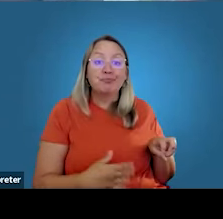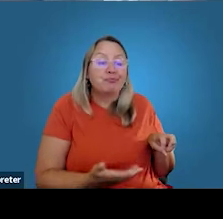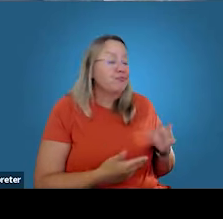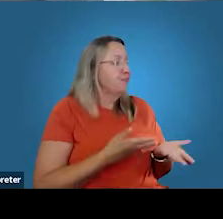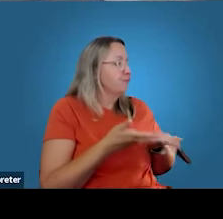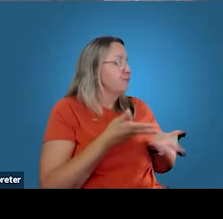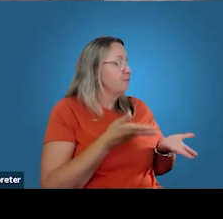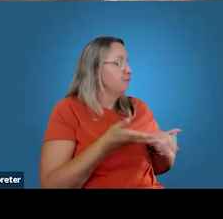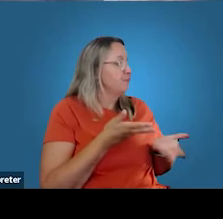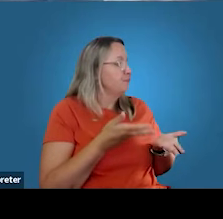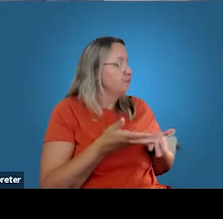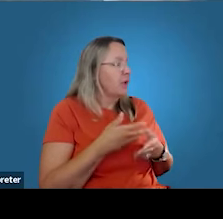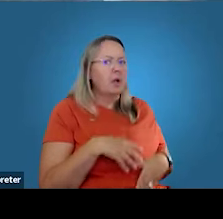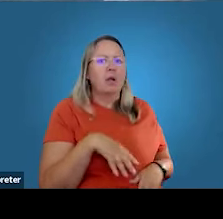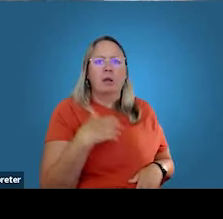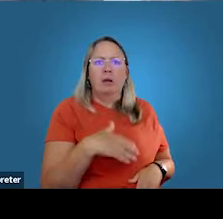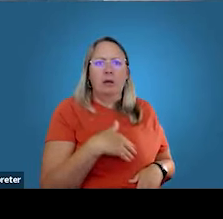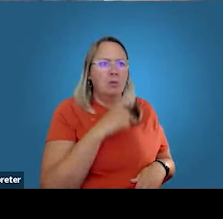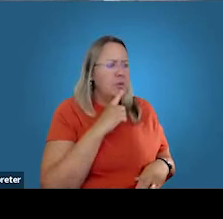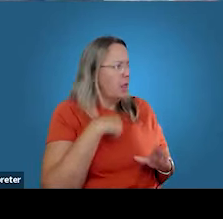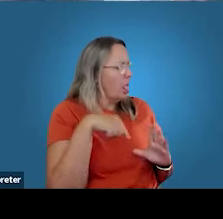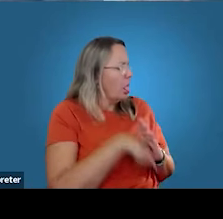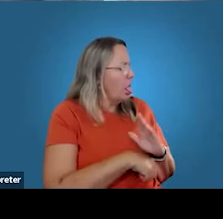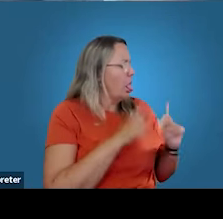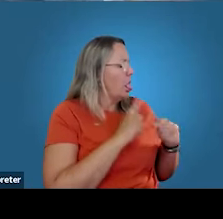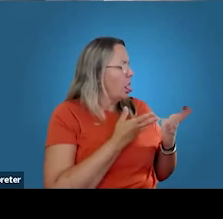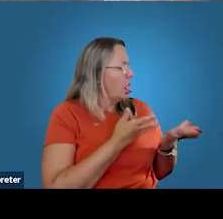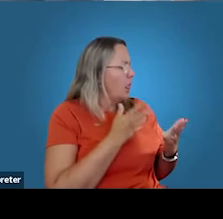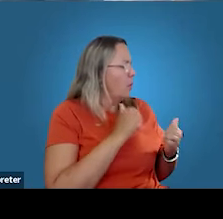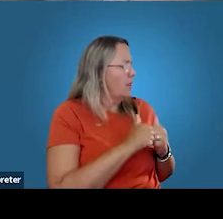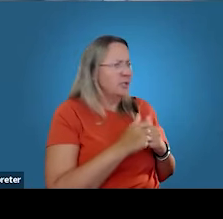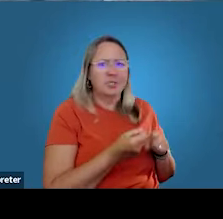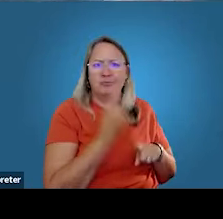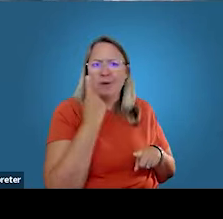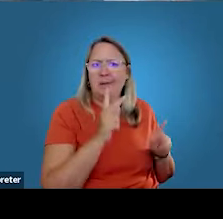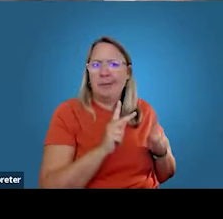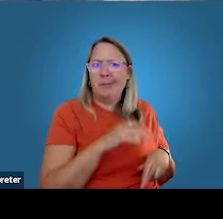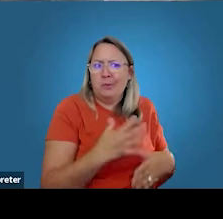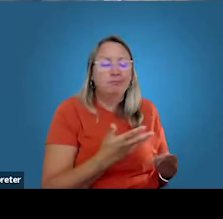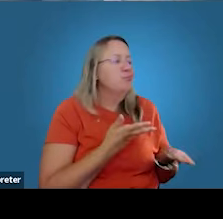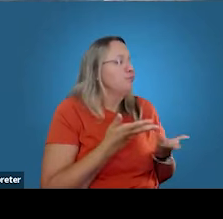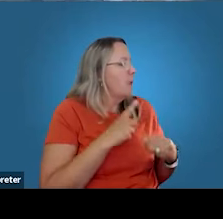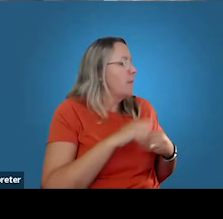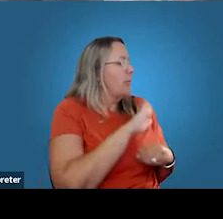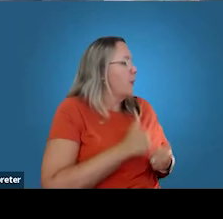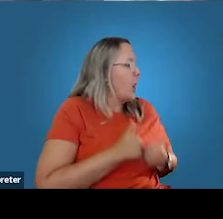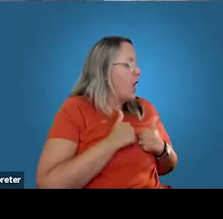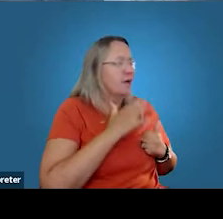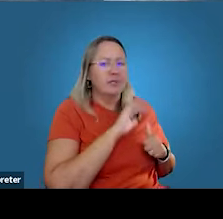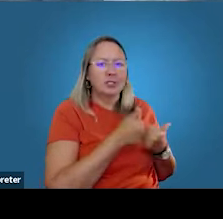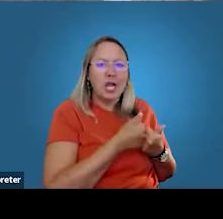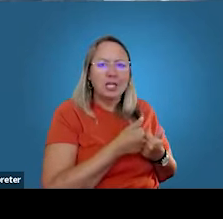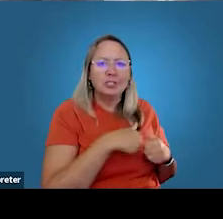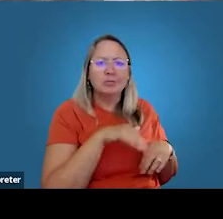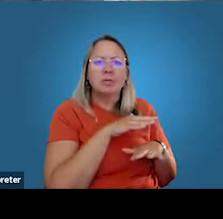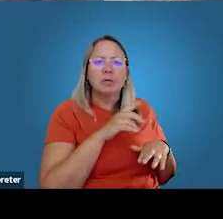of the podcast. And he ends up having this really in-depth conversation with these strangers about their lives, about their challenges that they face. For some